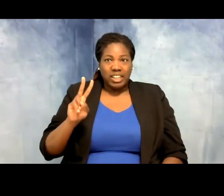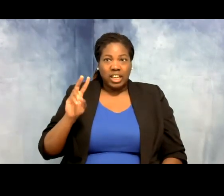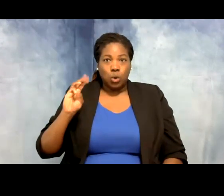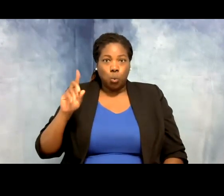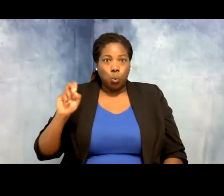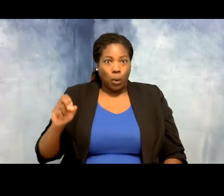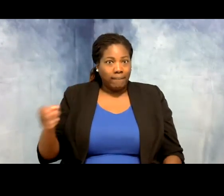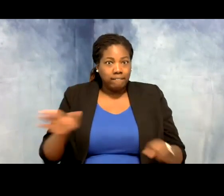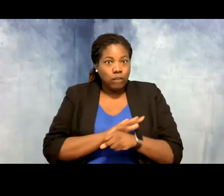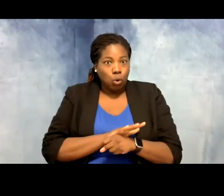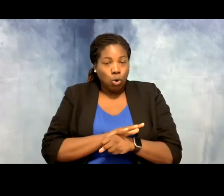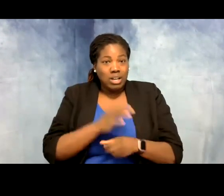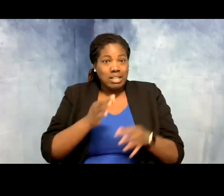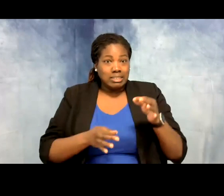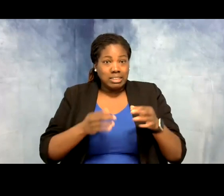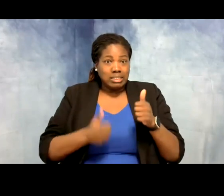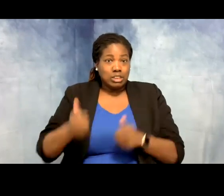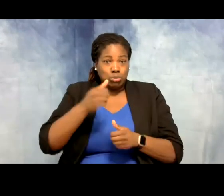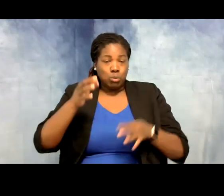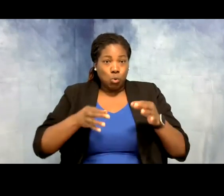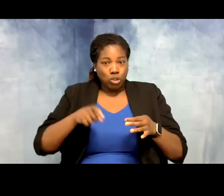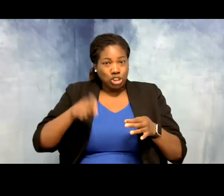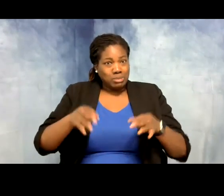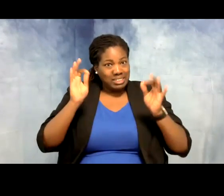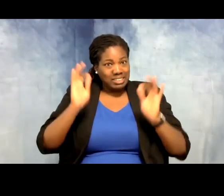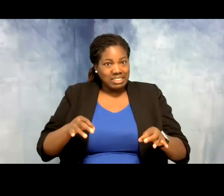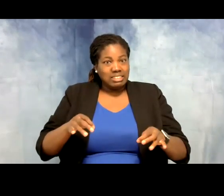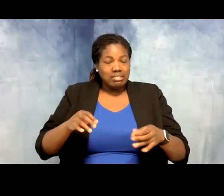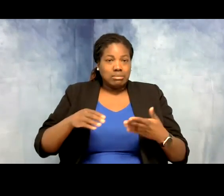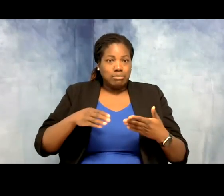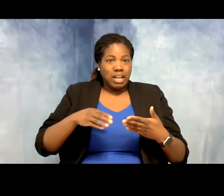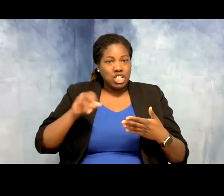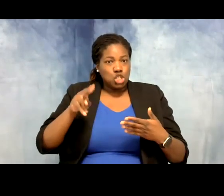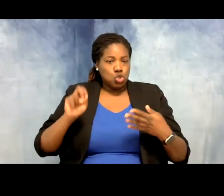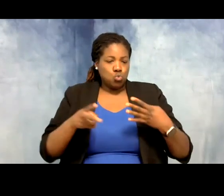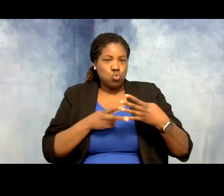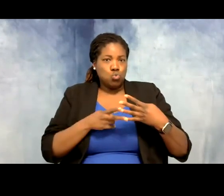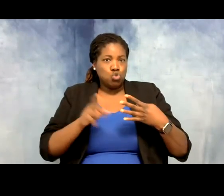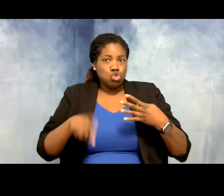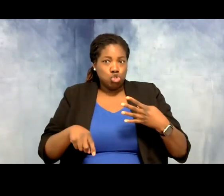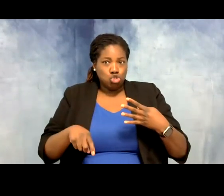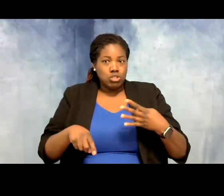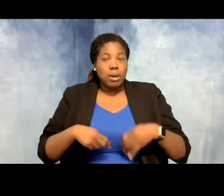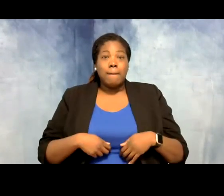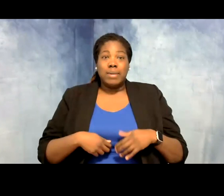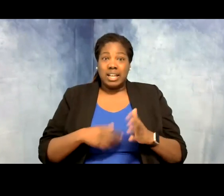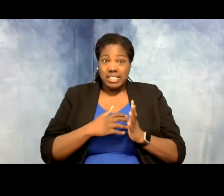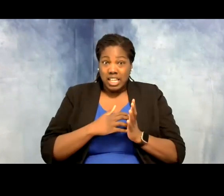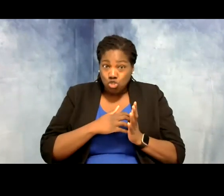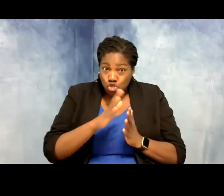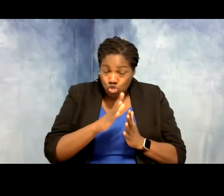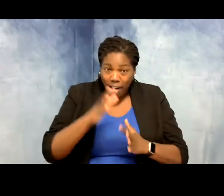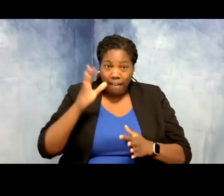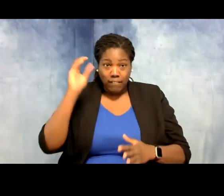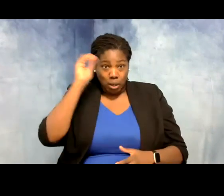The Supreme Court is expected to make a final decision by the end of June. But after a draft opinion by Justice